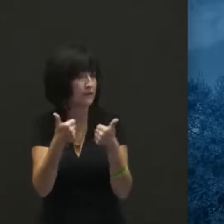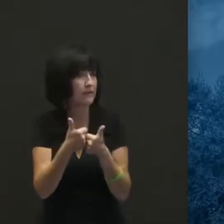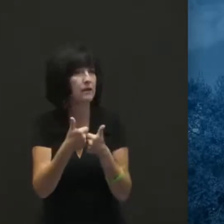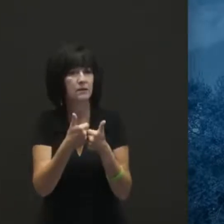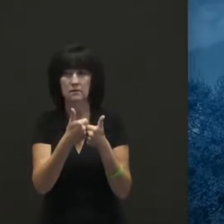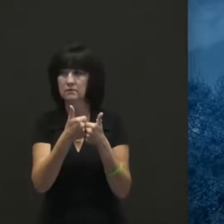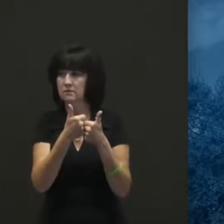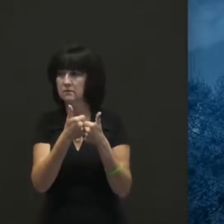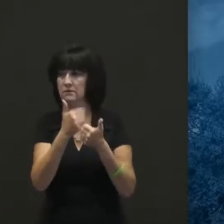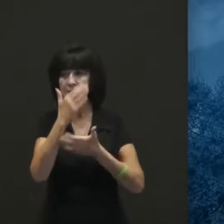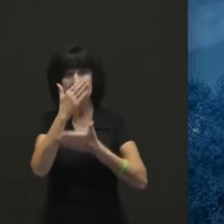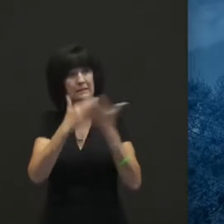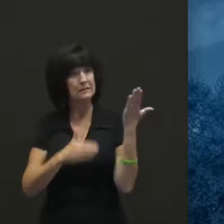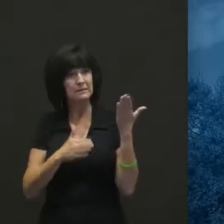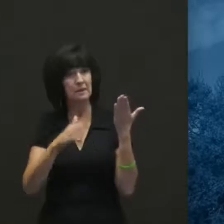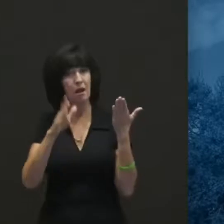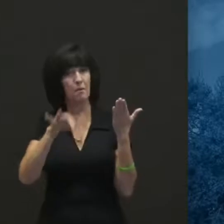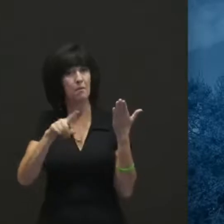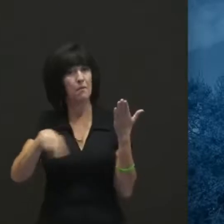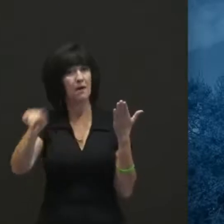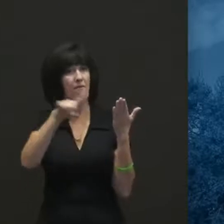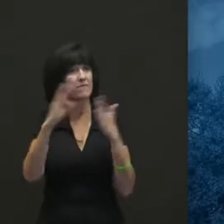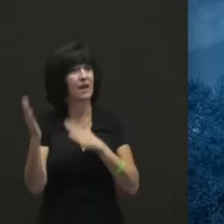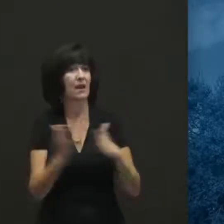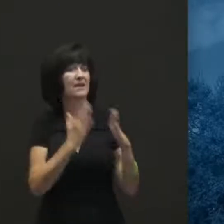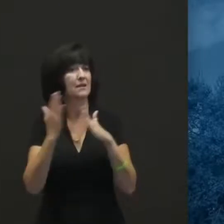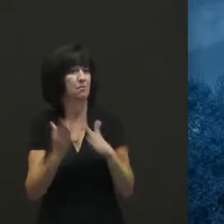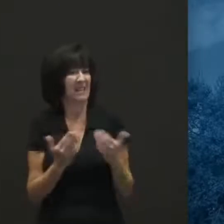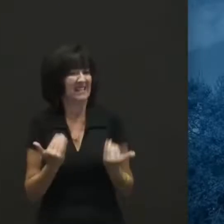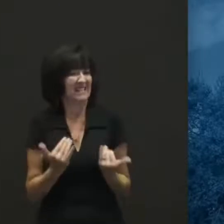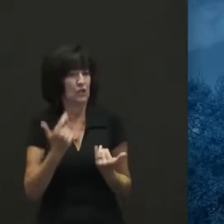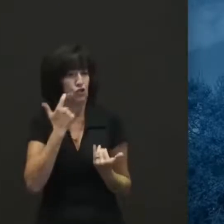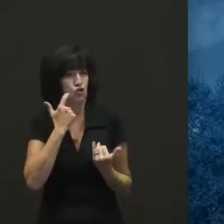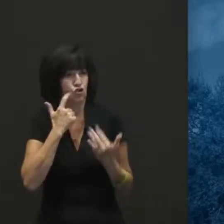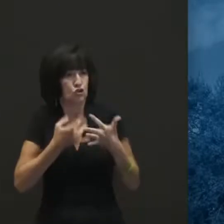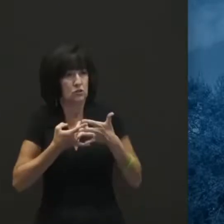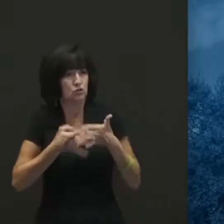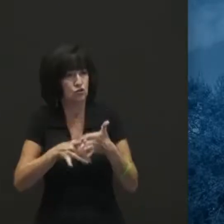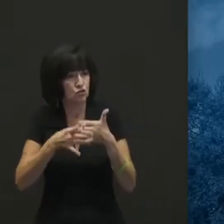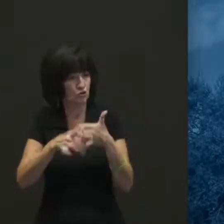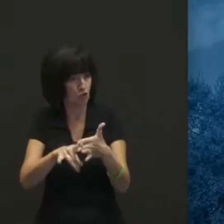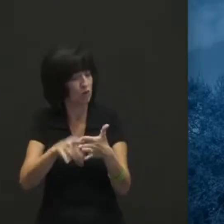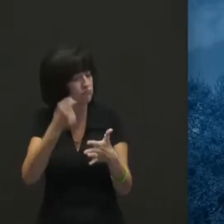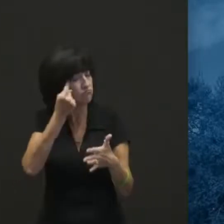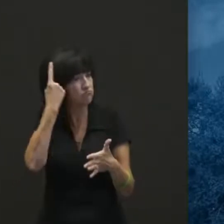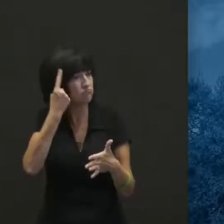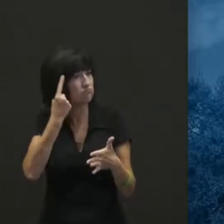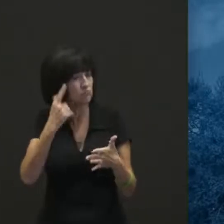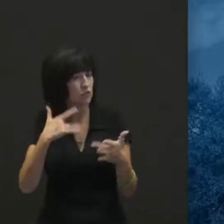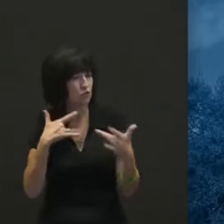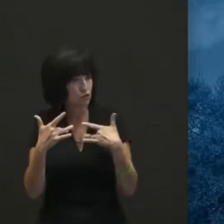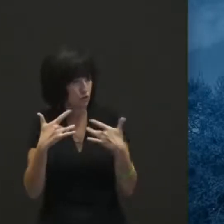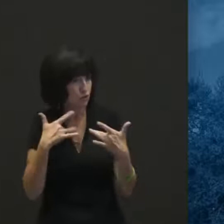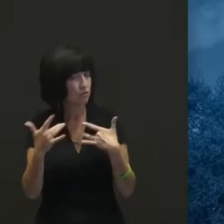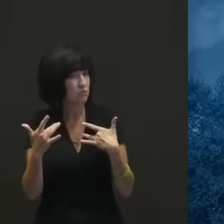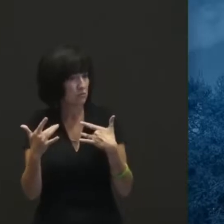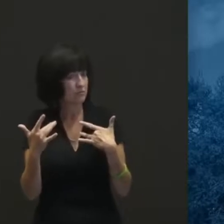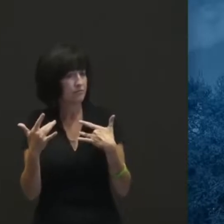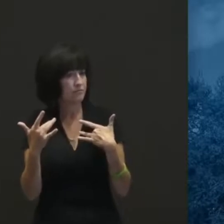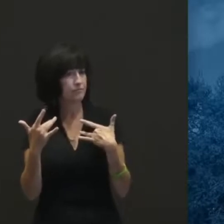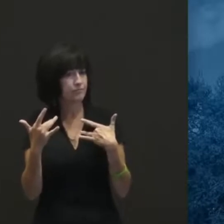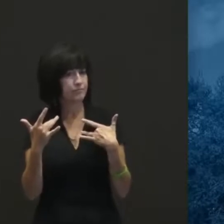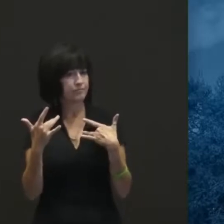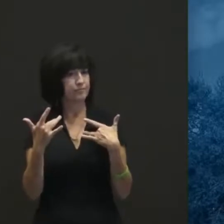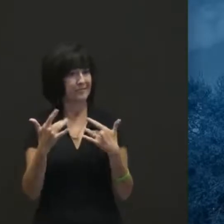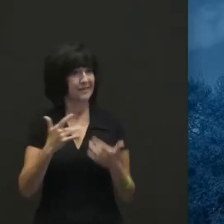are just now coming in. But it is a concerning thing, and I think it's an opportunity